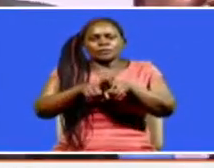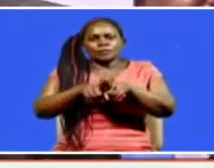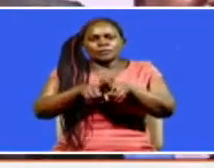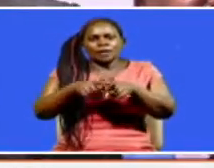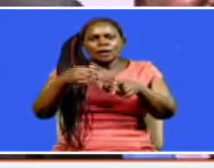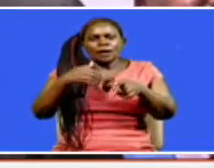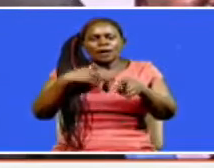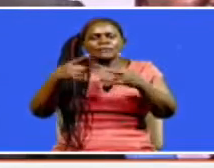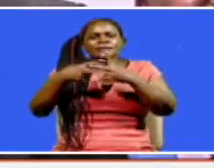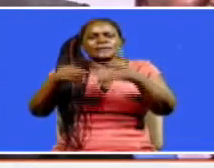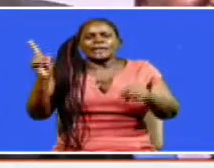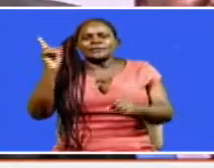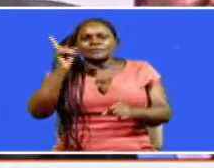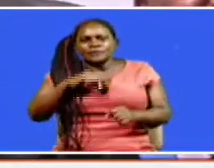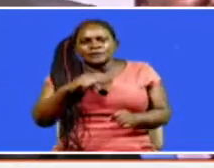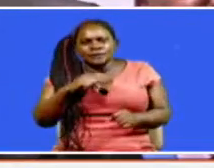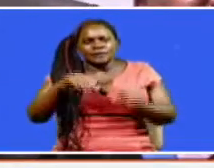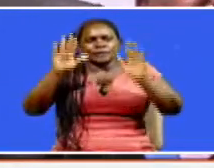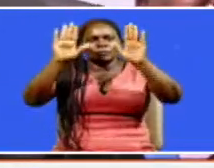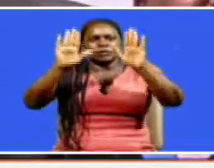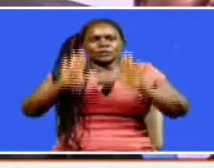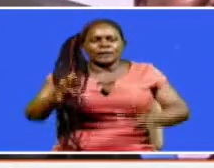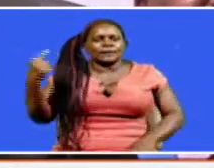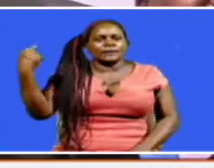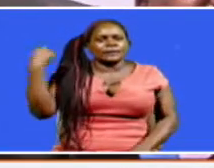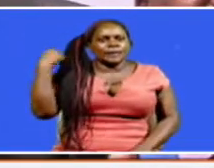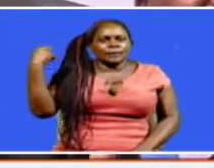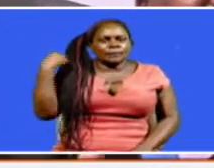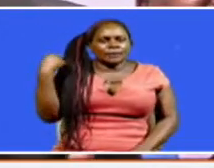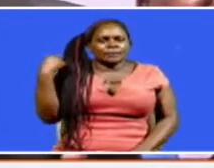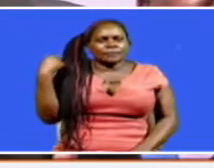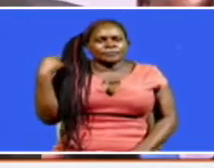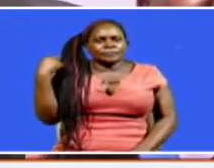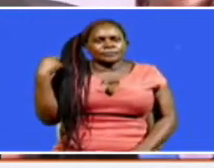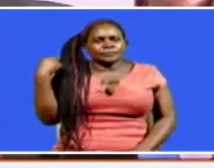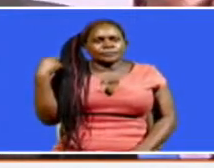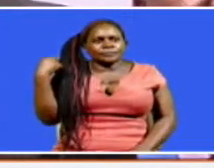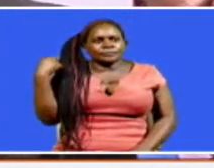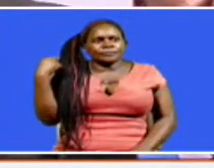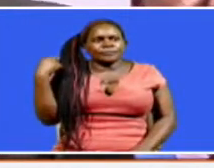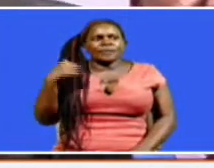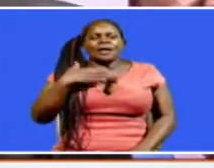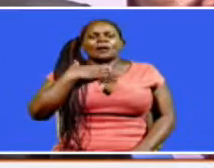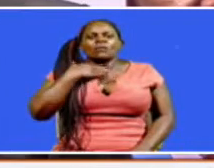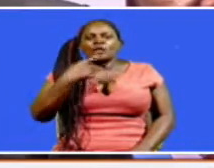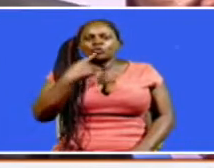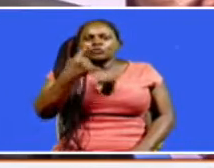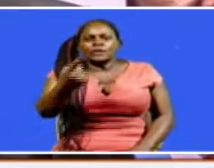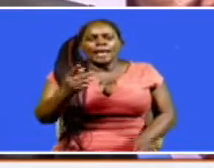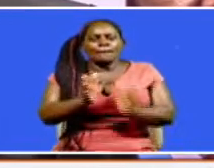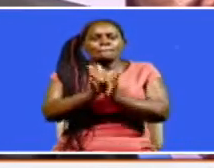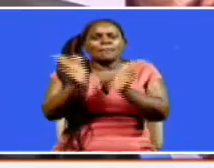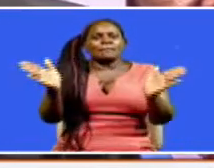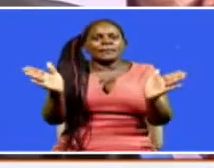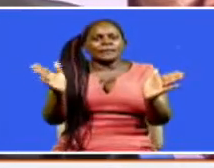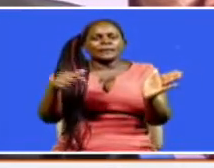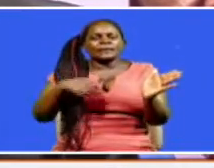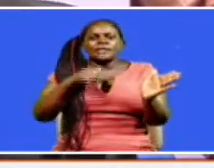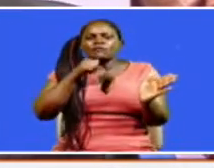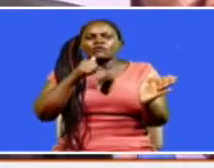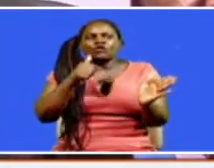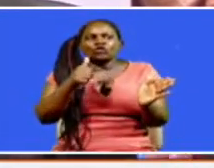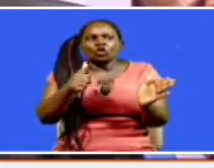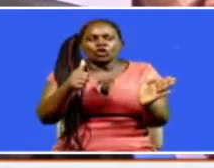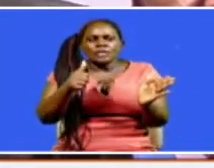the piloting of this very important number. And I want to inform the public that we are not seeking